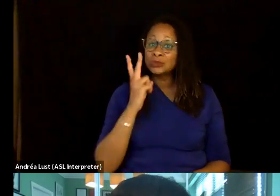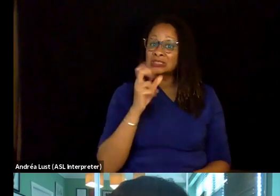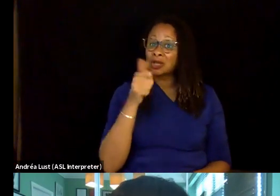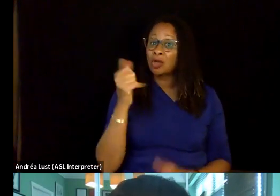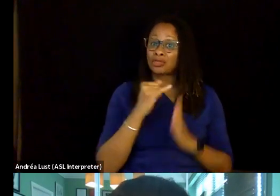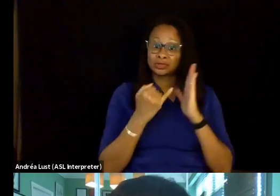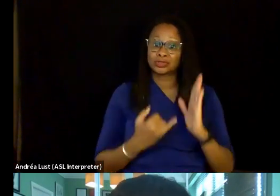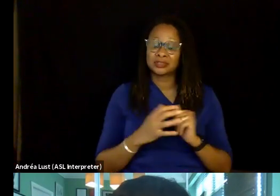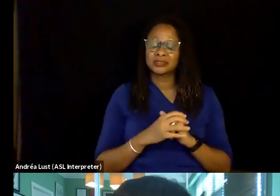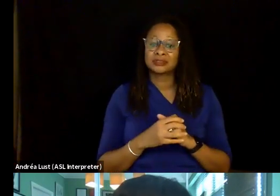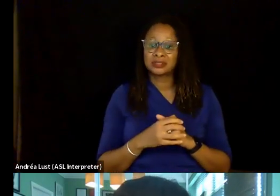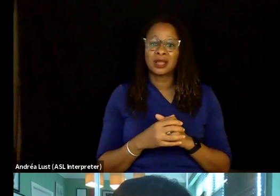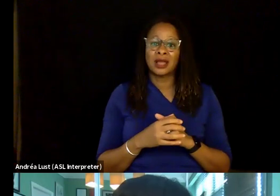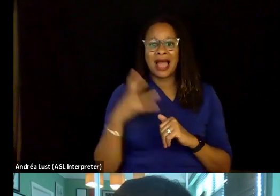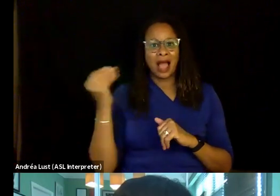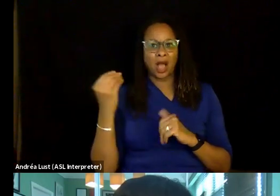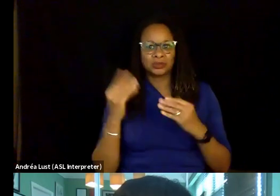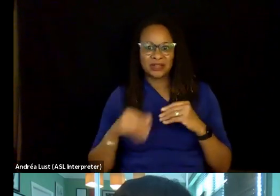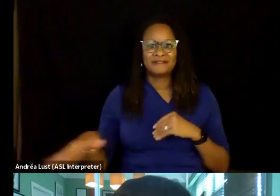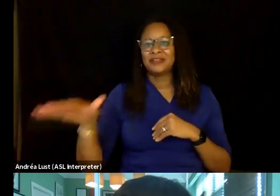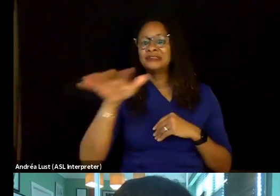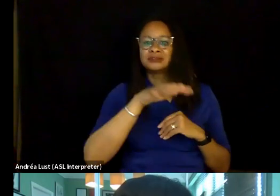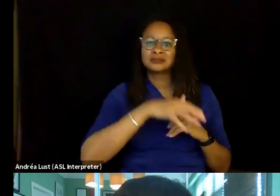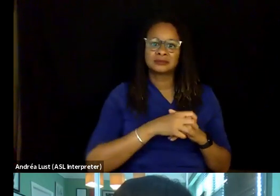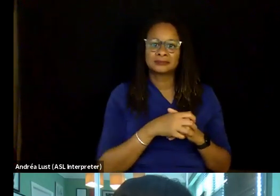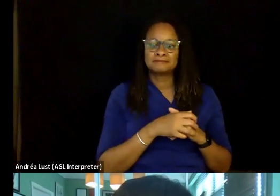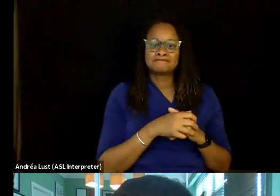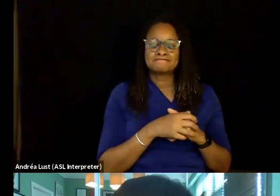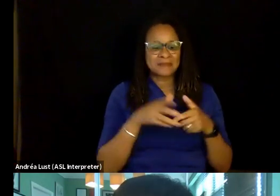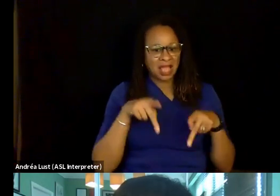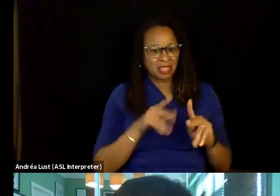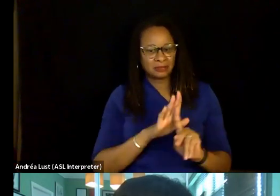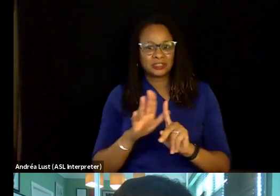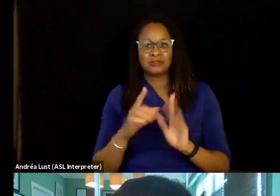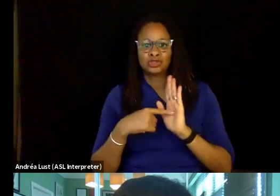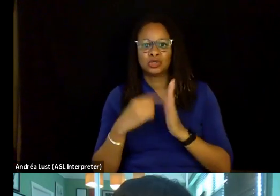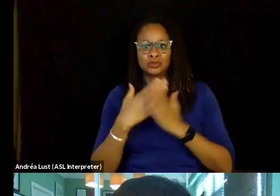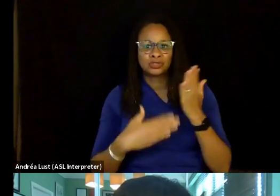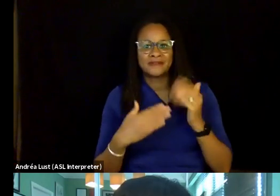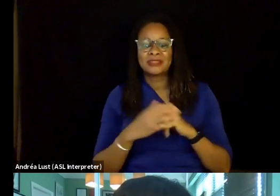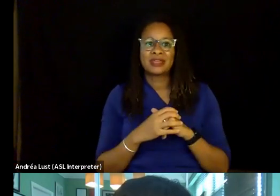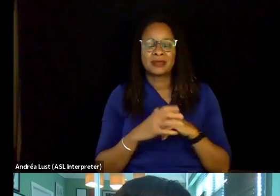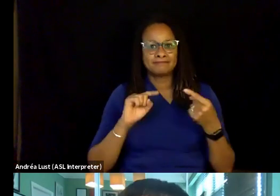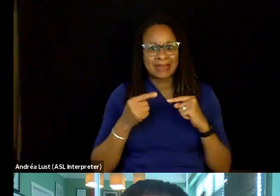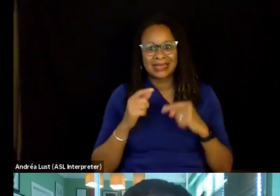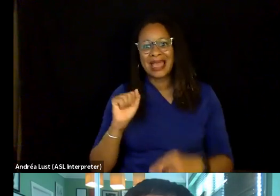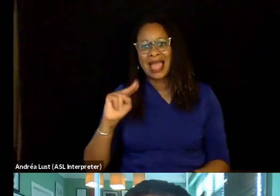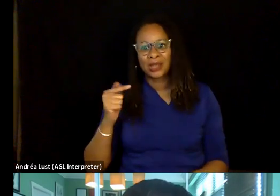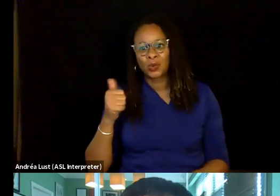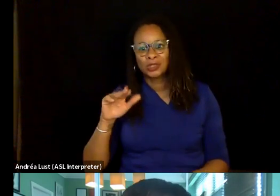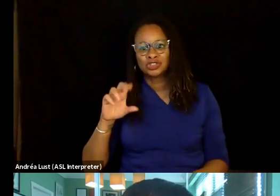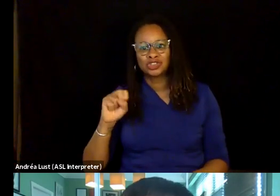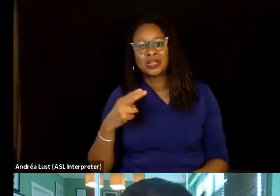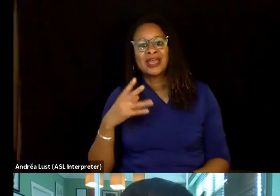other rapper journalists in the film, show allowing themselves to show some of the anguish and even talking about the fear